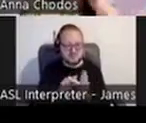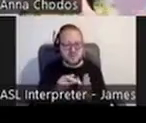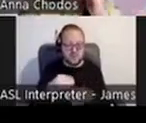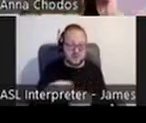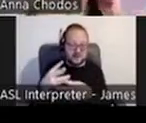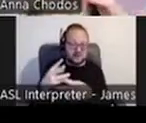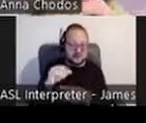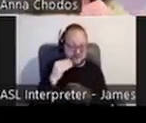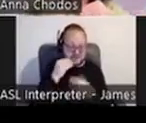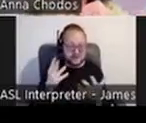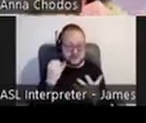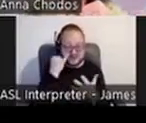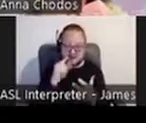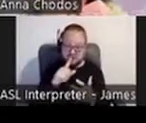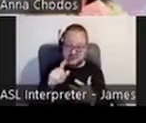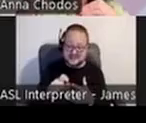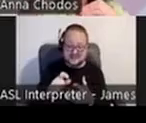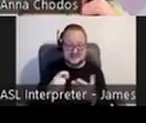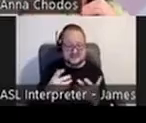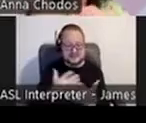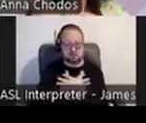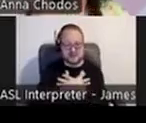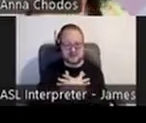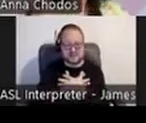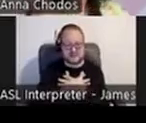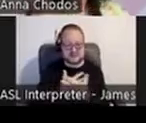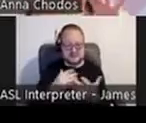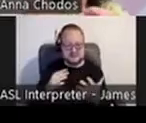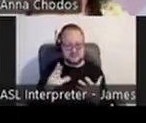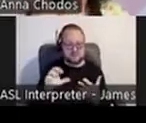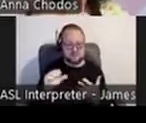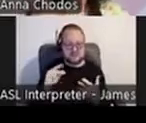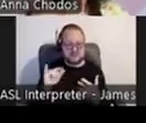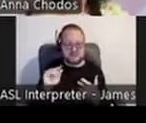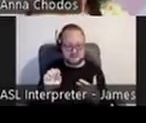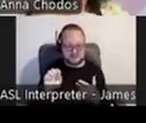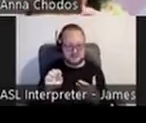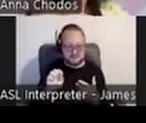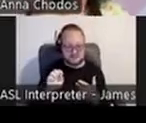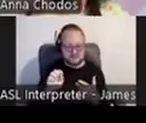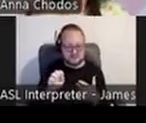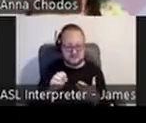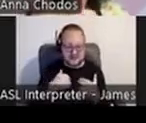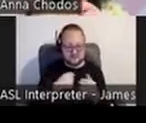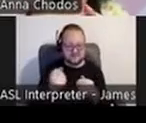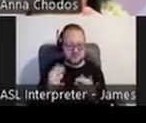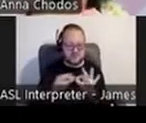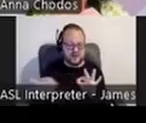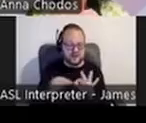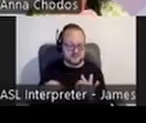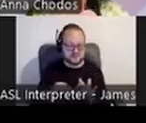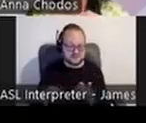respite, here's like a couple lines about that and information that you can put into the visit summary and also